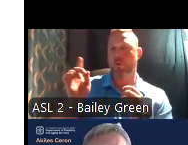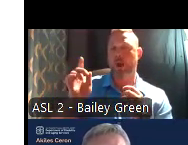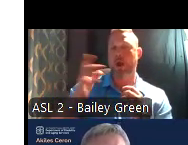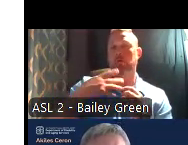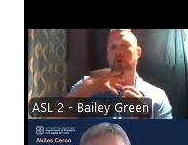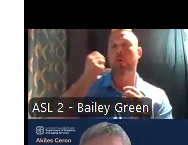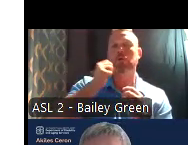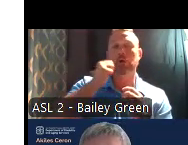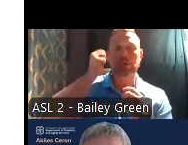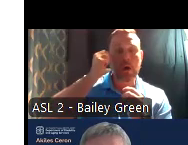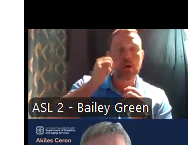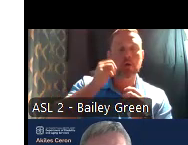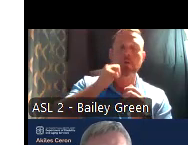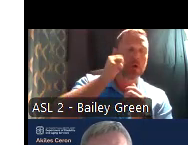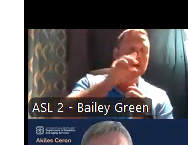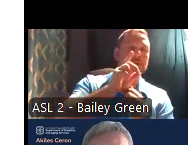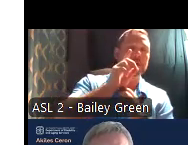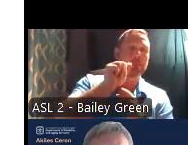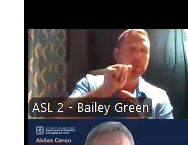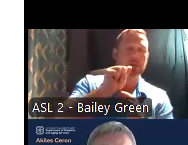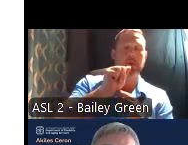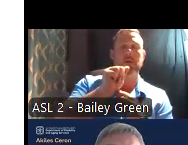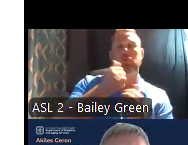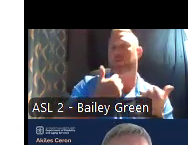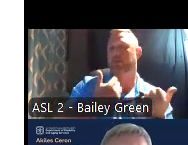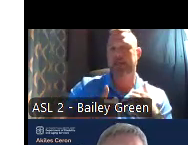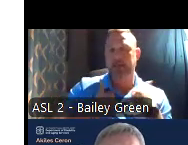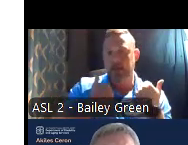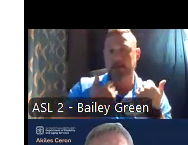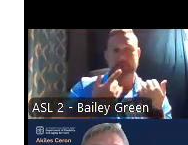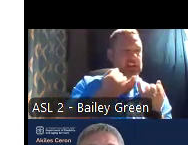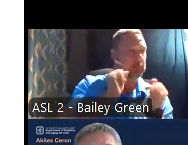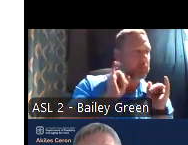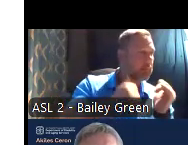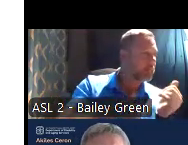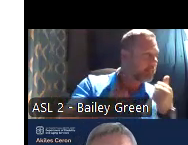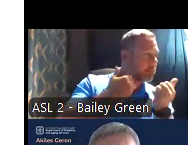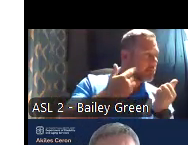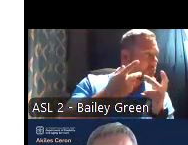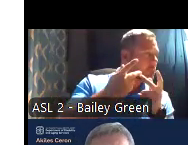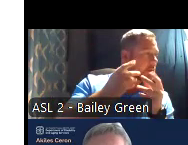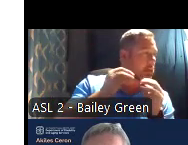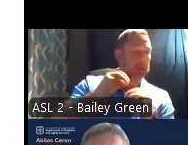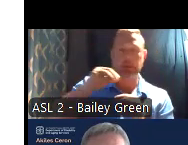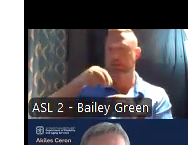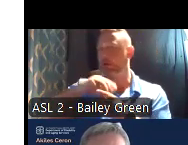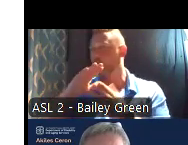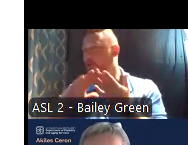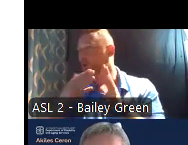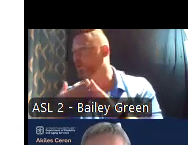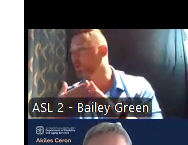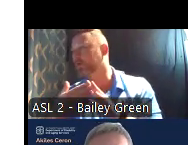older adult, the adult with a disability reside, independent living, in the community, is it a long-term